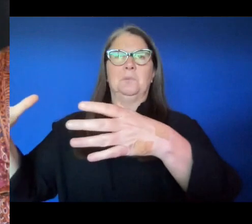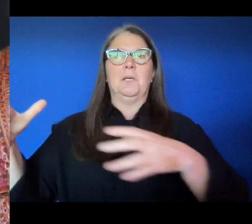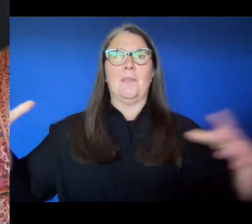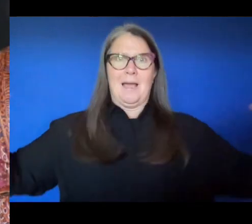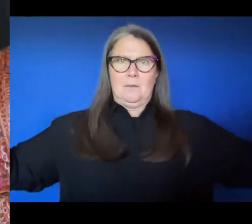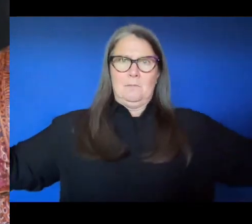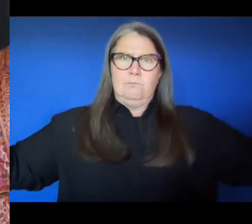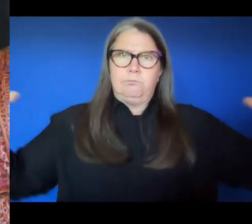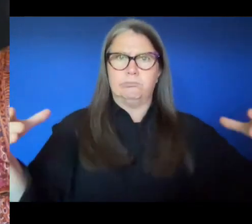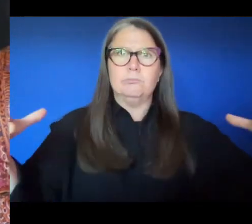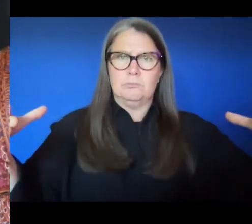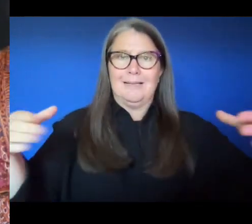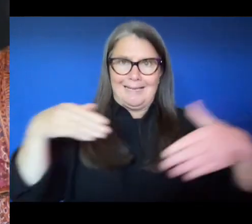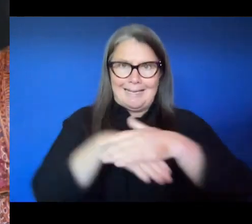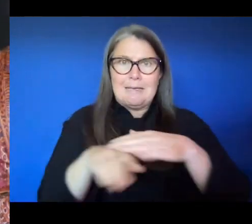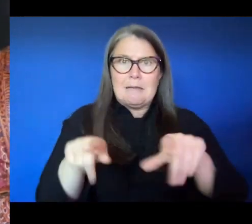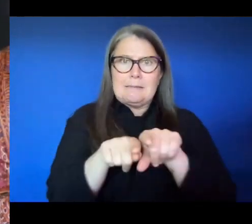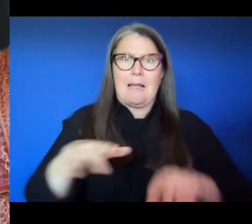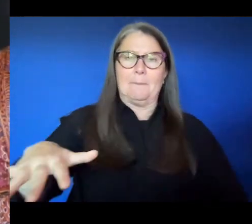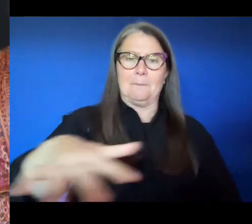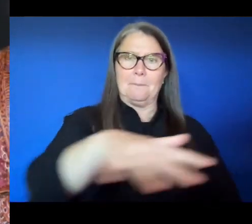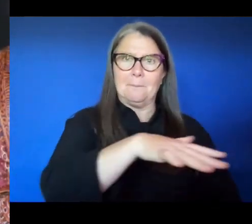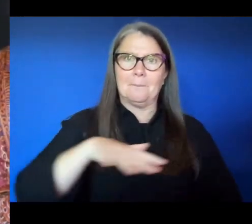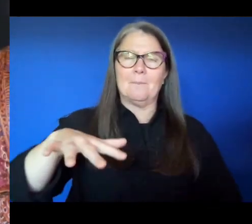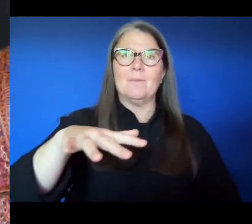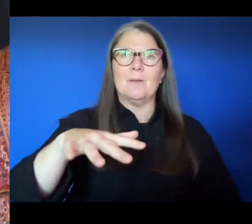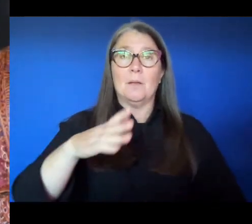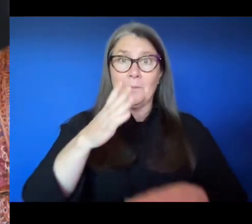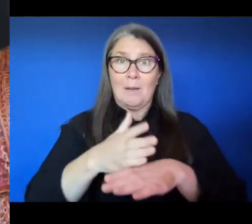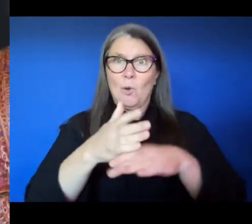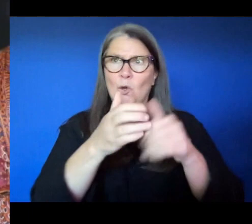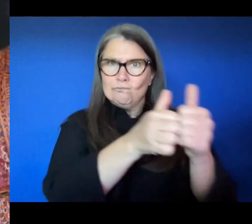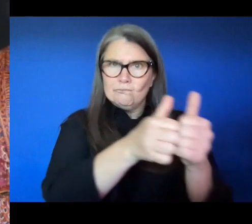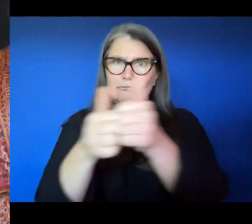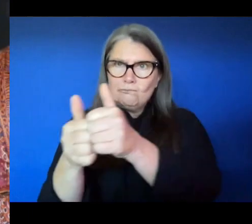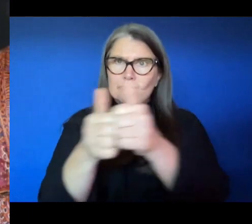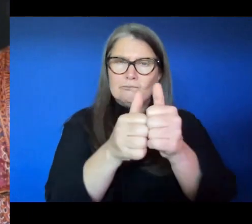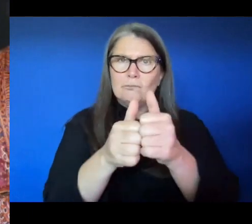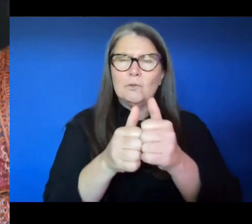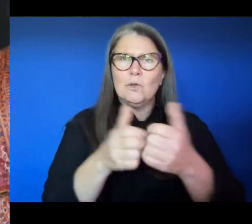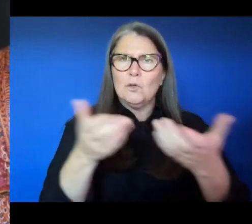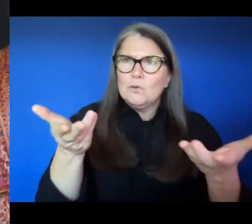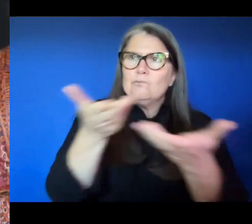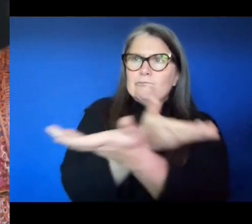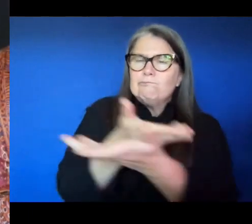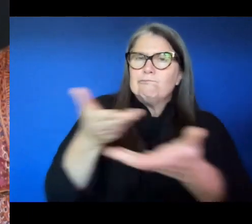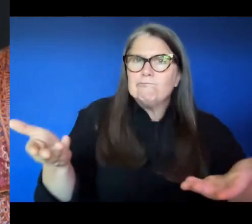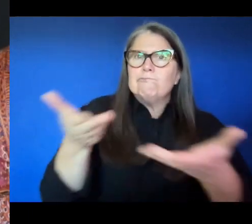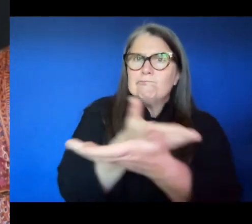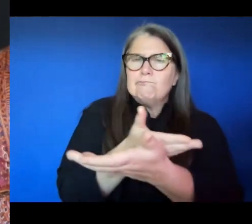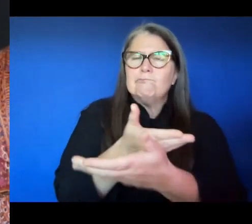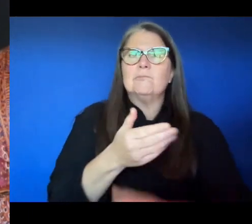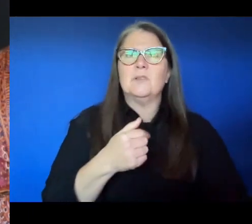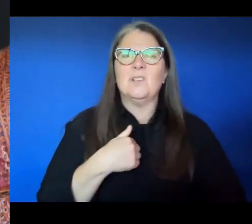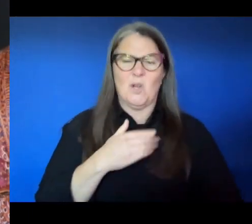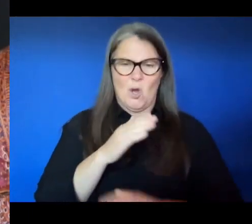space, and yet they were made in relation to each other. You spoke to each other during the making of the works over the course of about